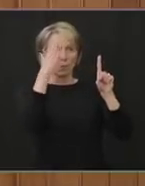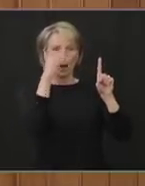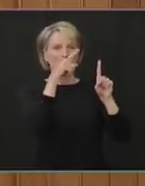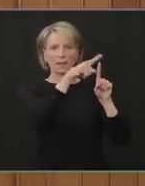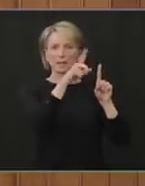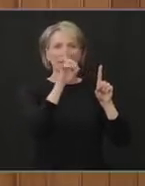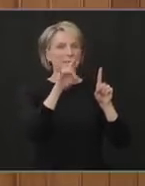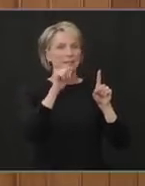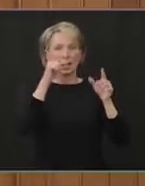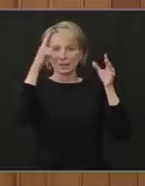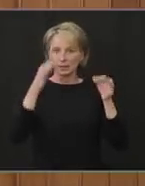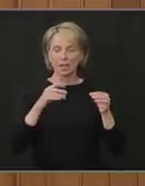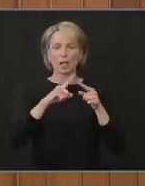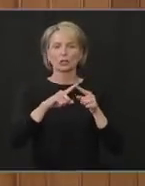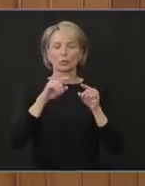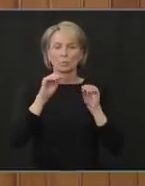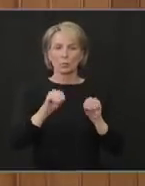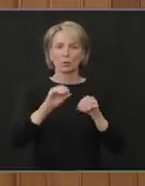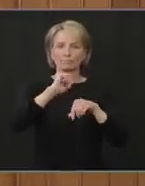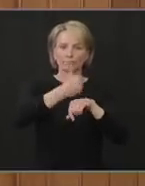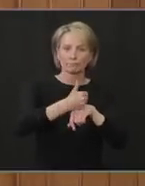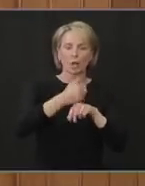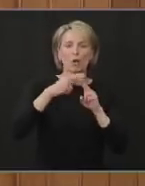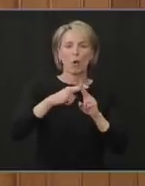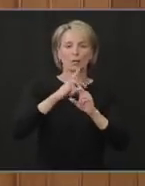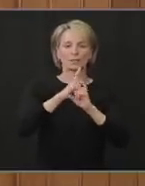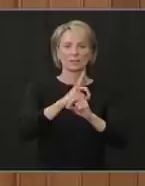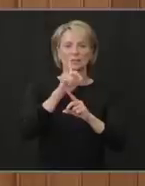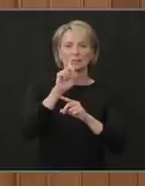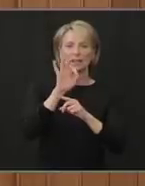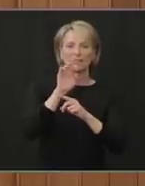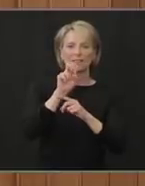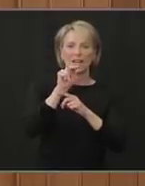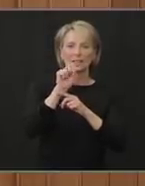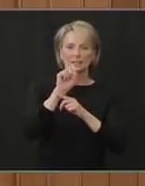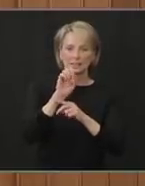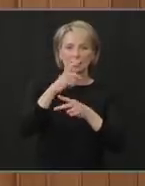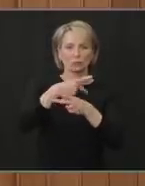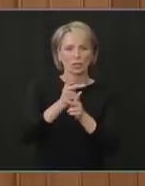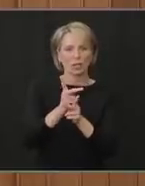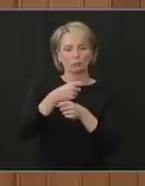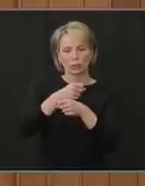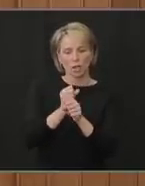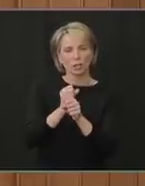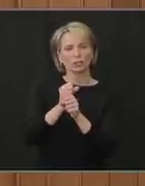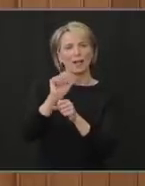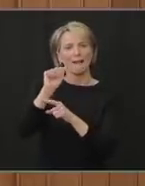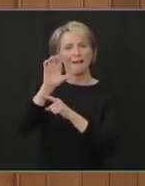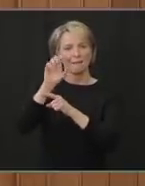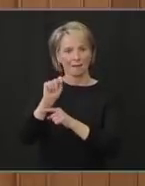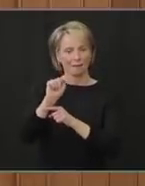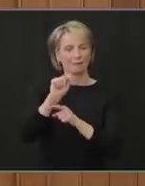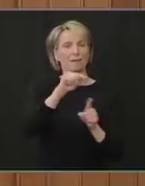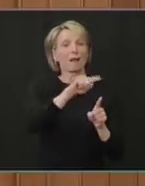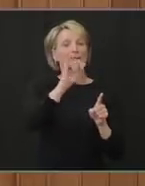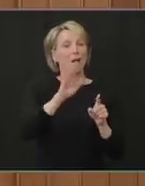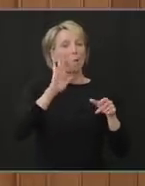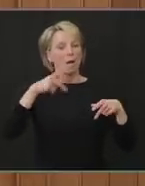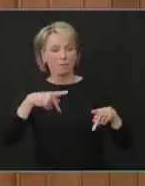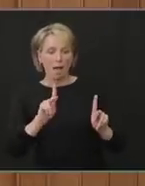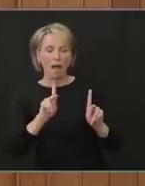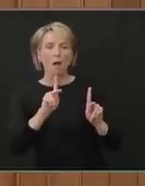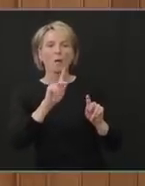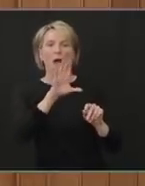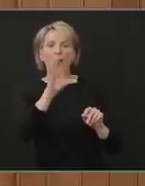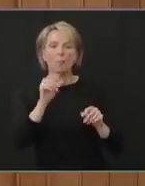Defense Production Act, which would dramatically increase the manufacture of personal protective equipment and tests and ventilators.